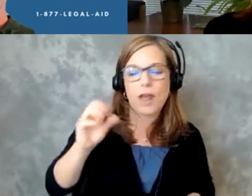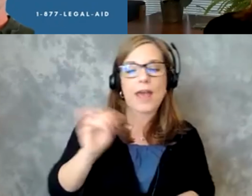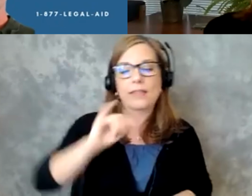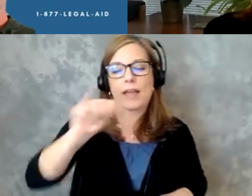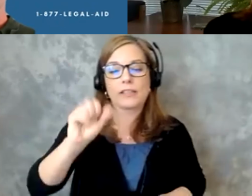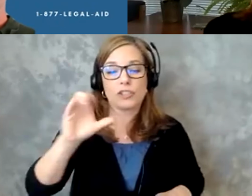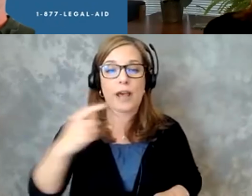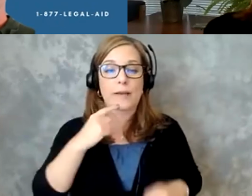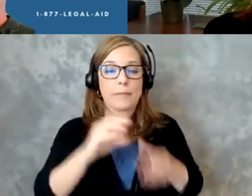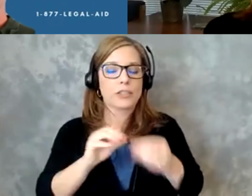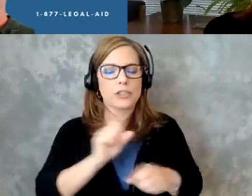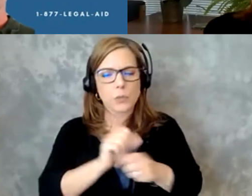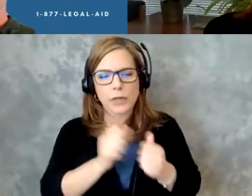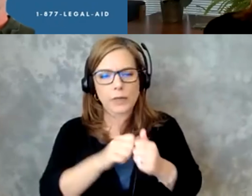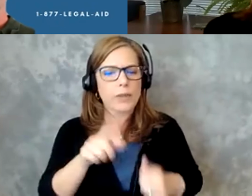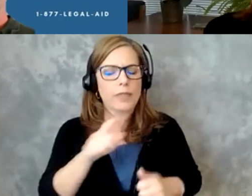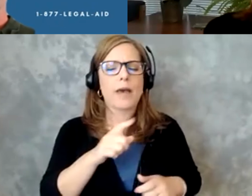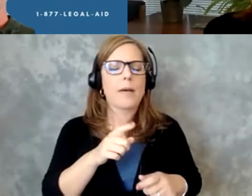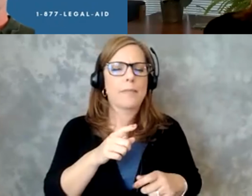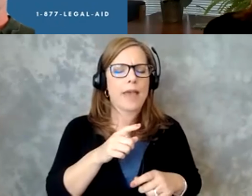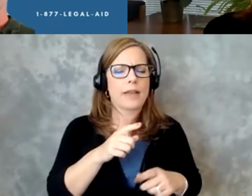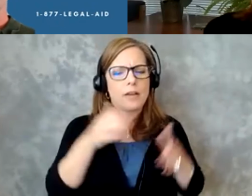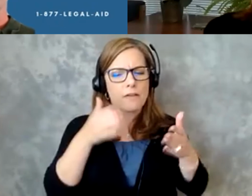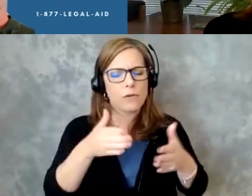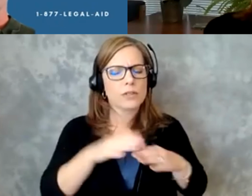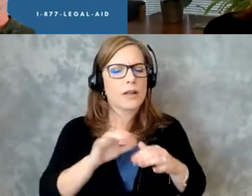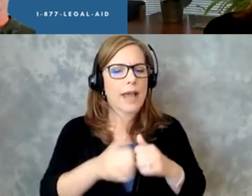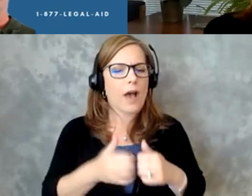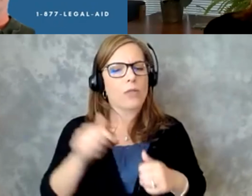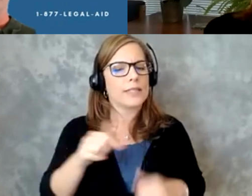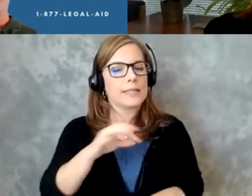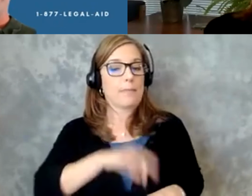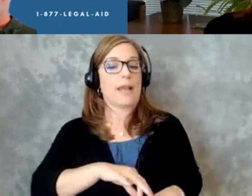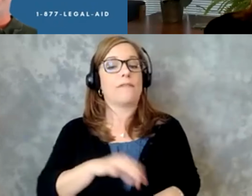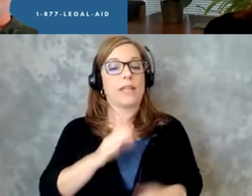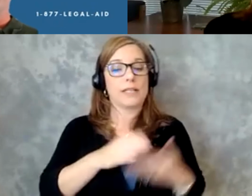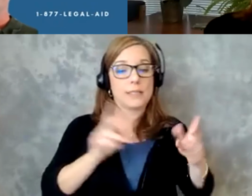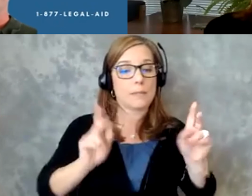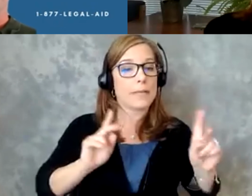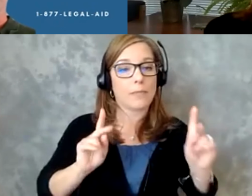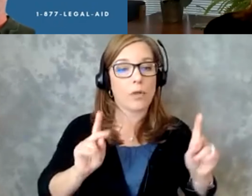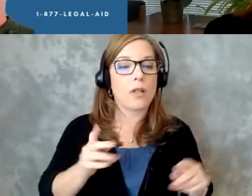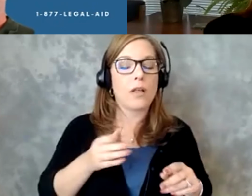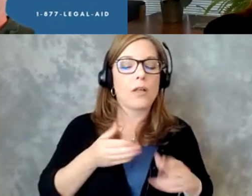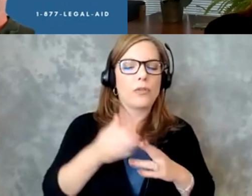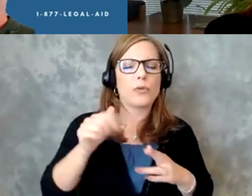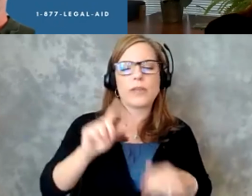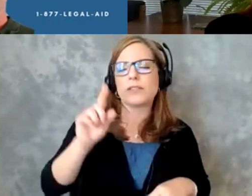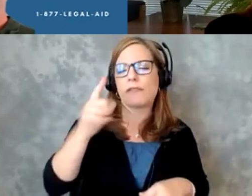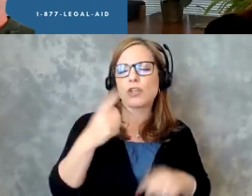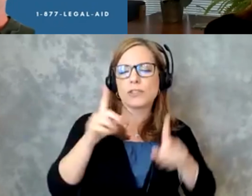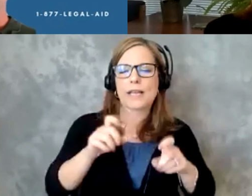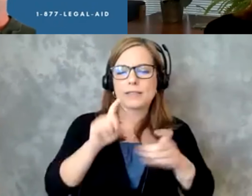how the benefit has implemented for the first round. And so just watching that as well.